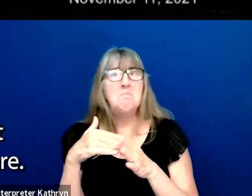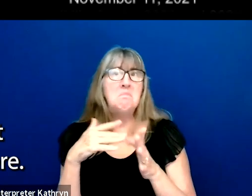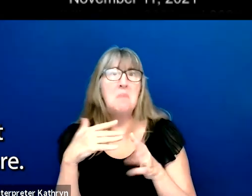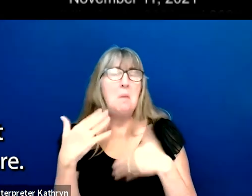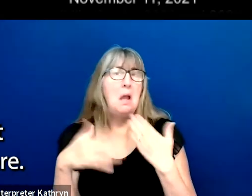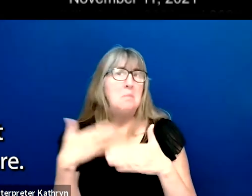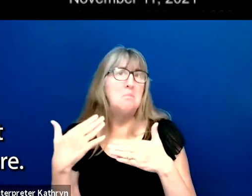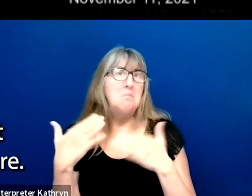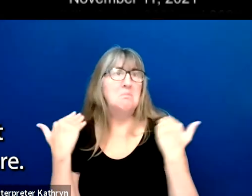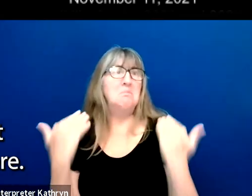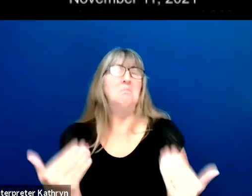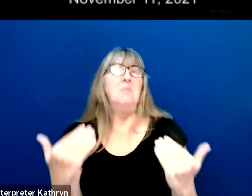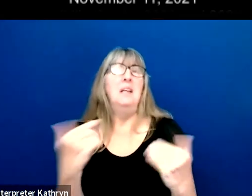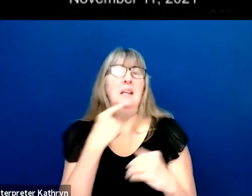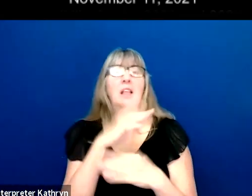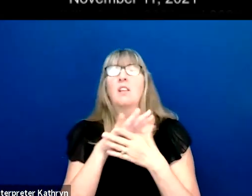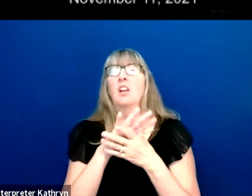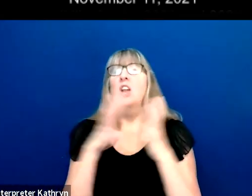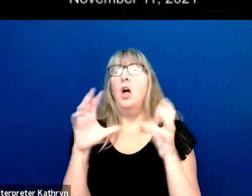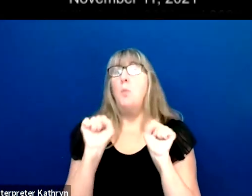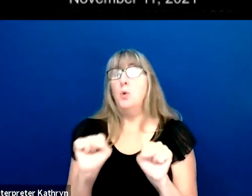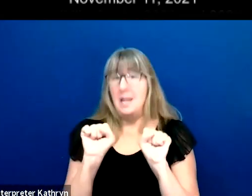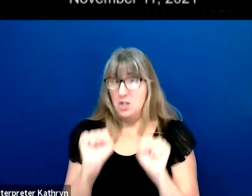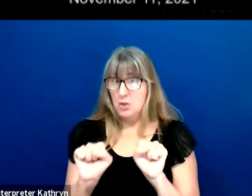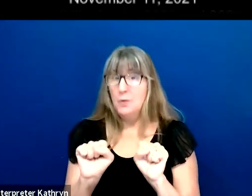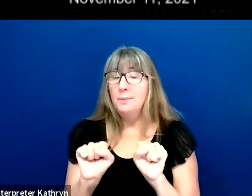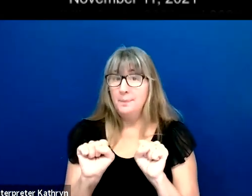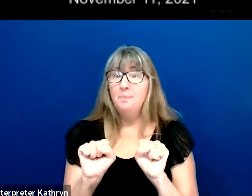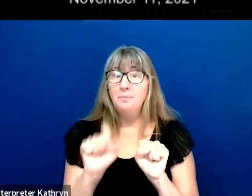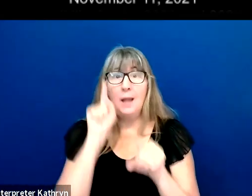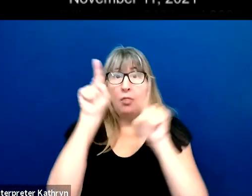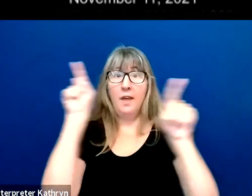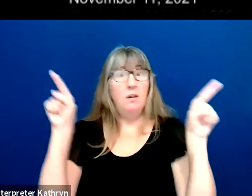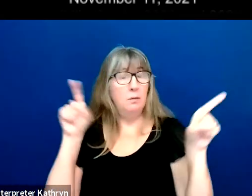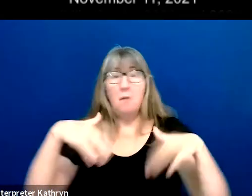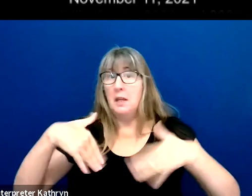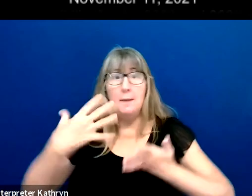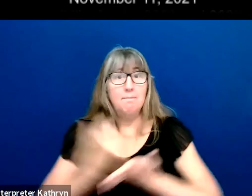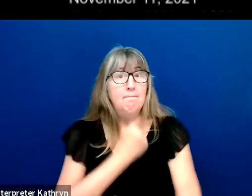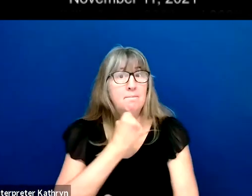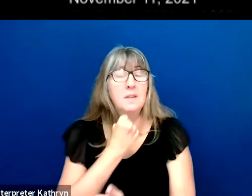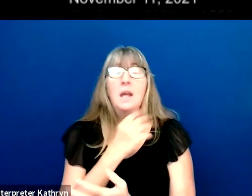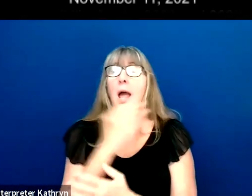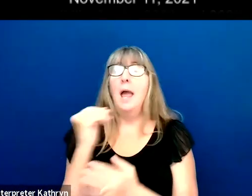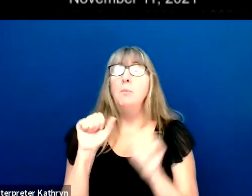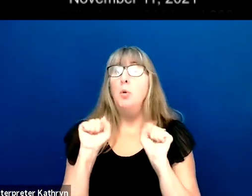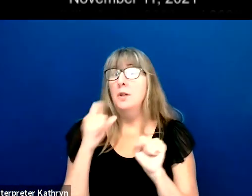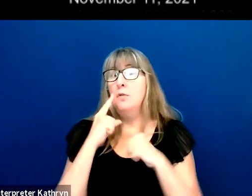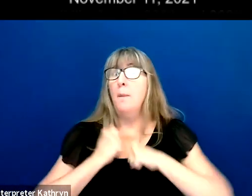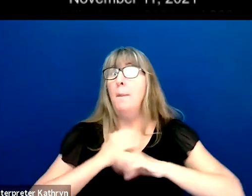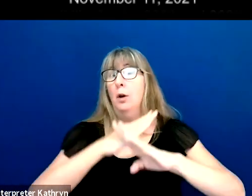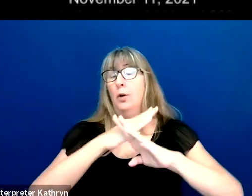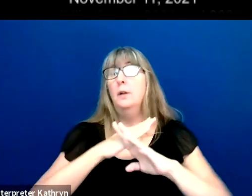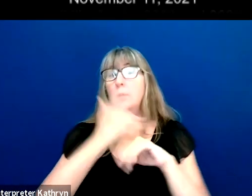of untapped potential there. There is potential for barriers just